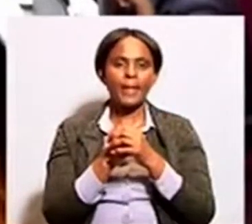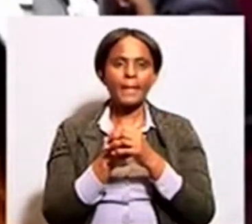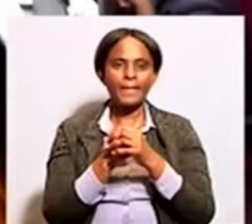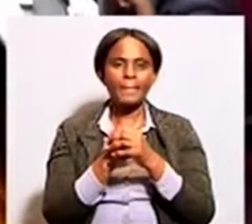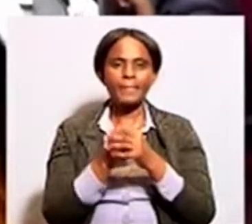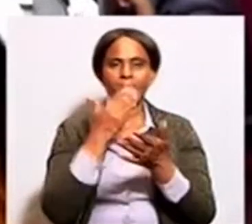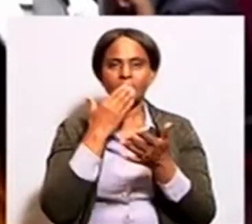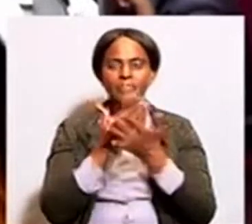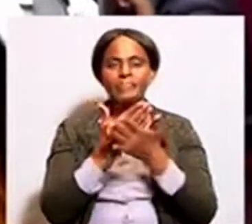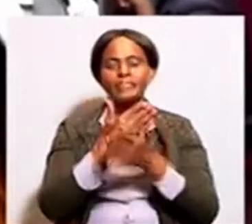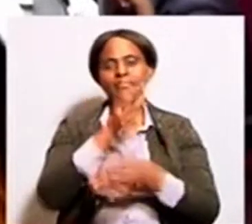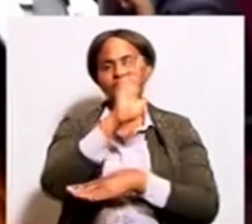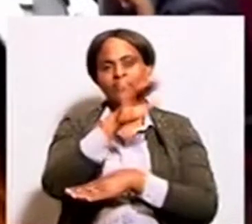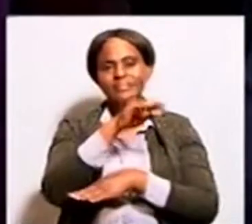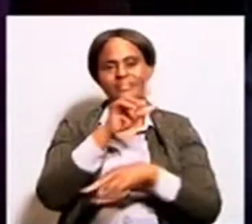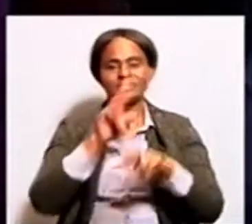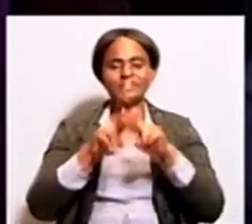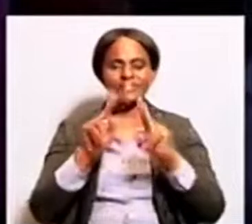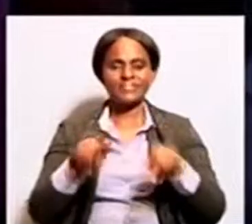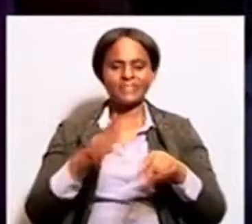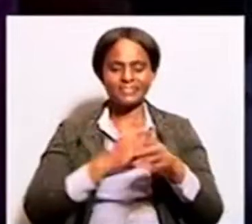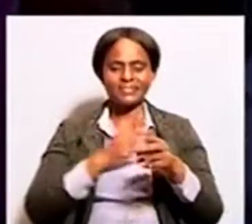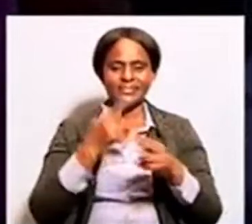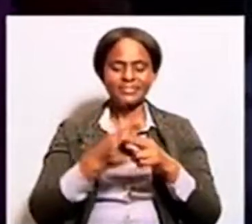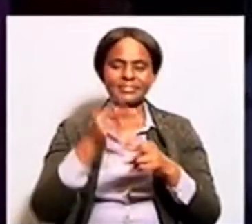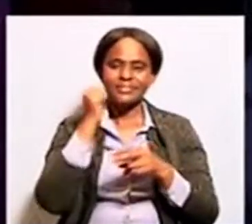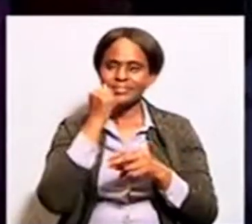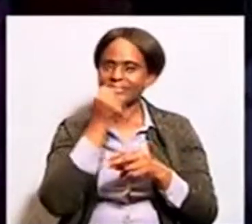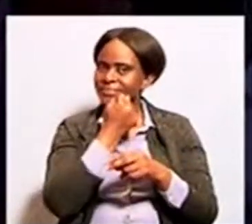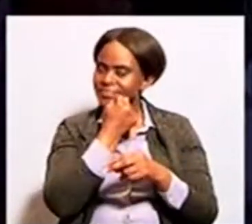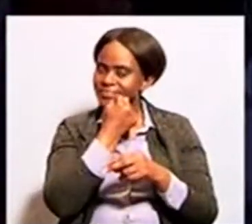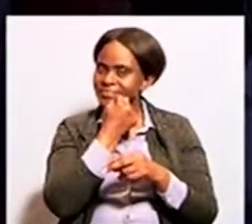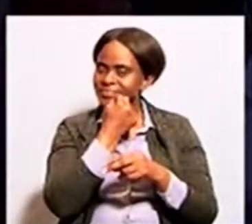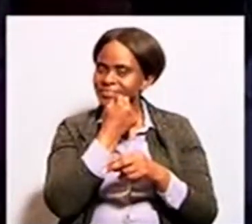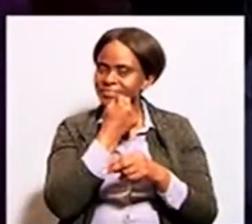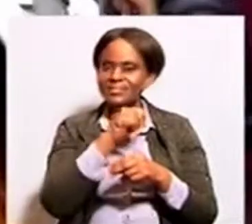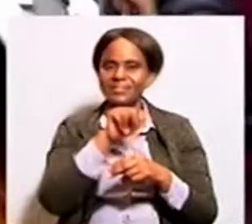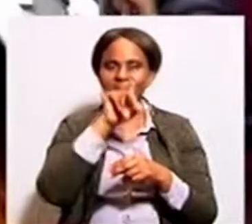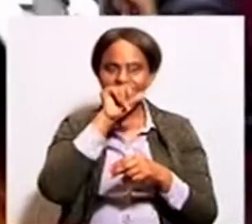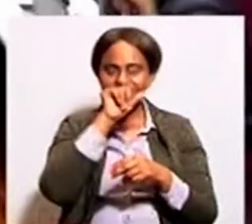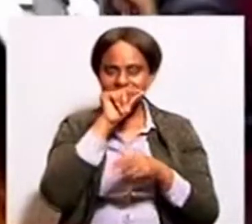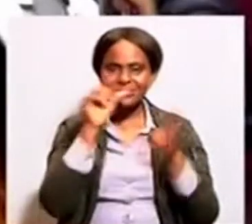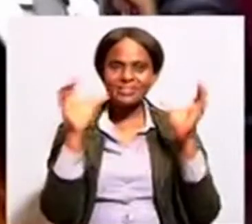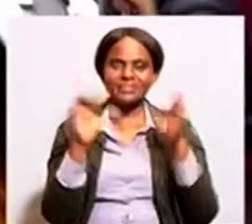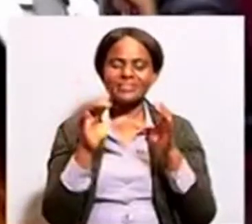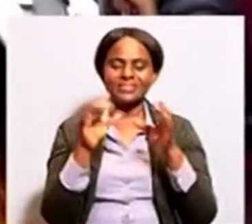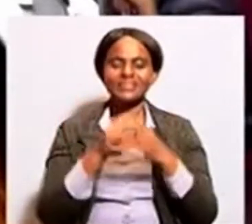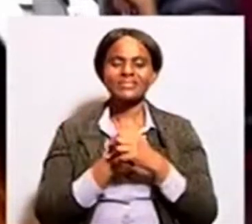Good afternoon, Chair. My name is Chifuniro Thomas Wilima, Socio-Economic Planner, Livingstone City Council.